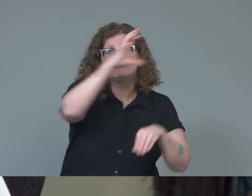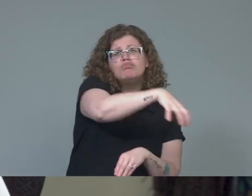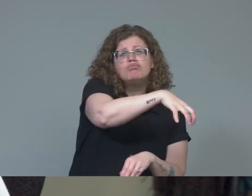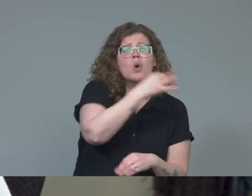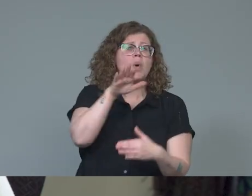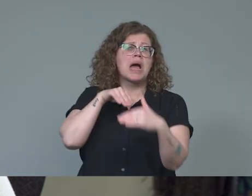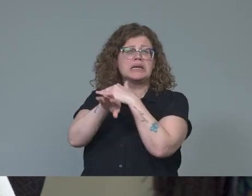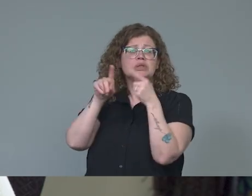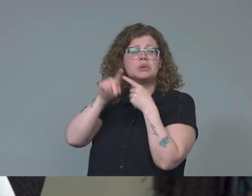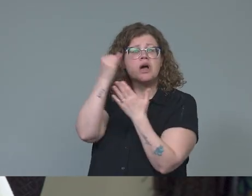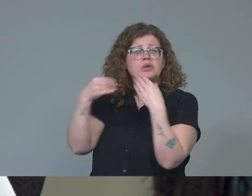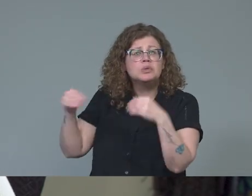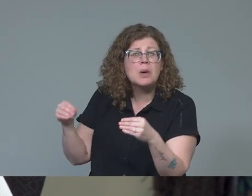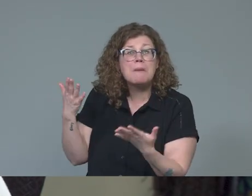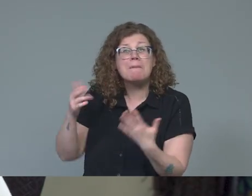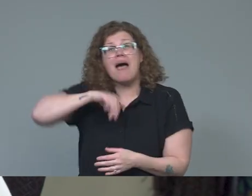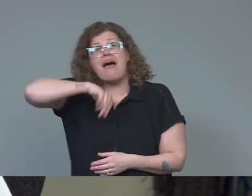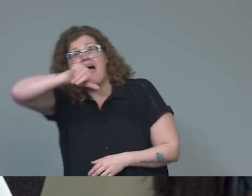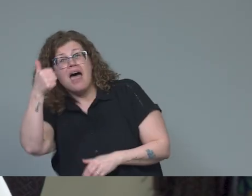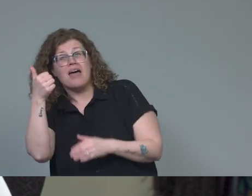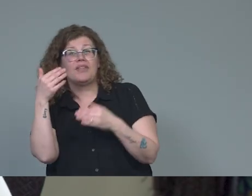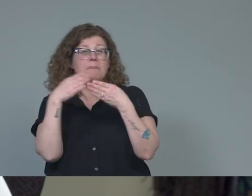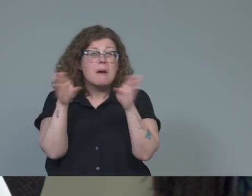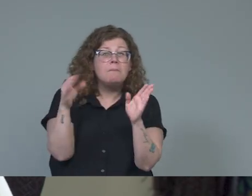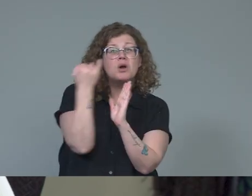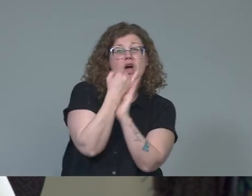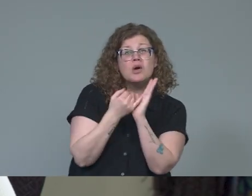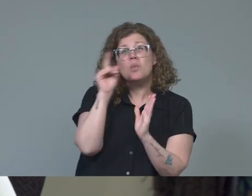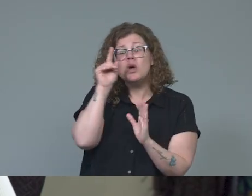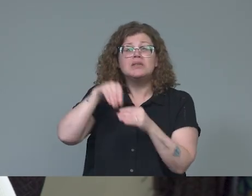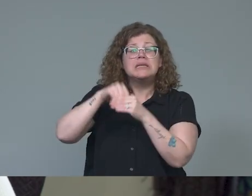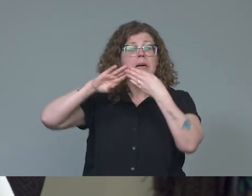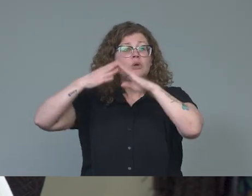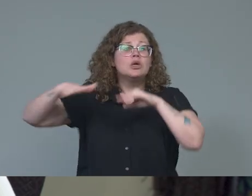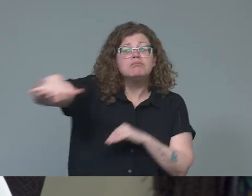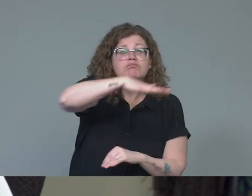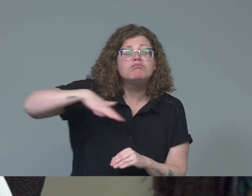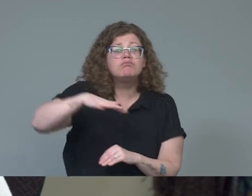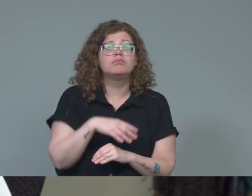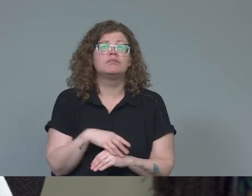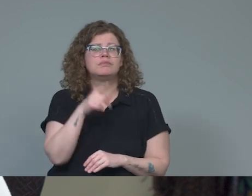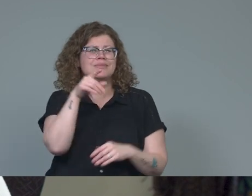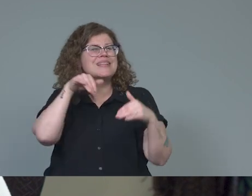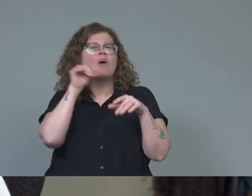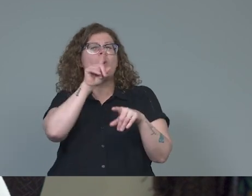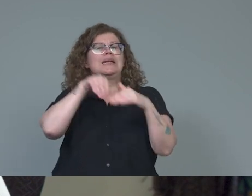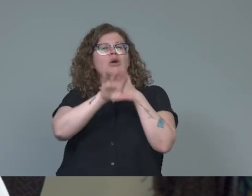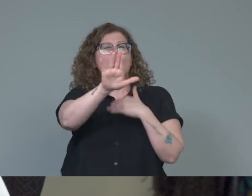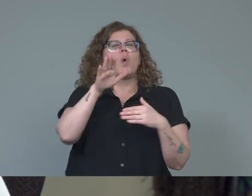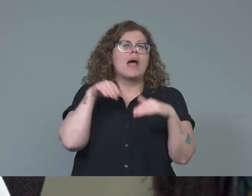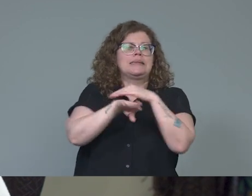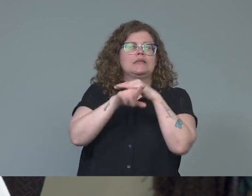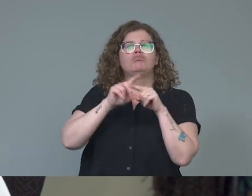to day. It helps you interpret your surroundings in a different way. It adds excitement, vibrancy to the city that you're